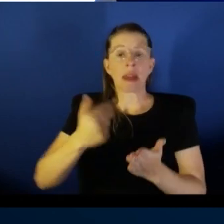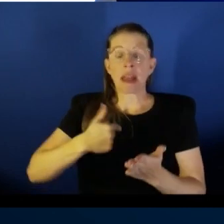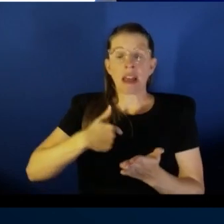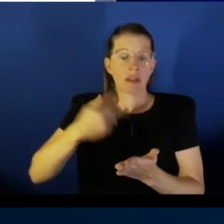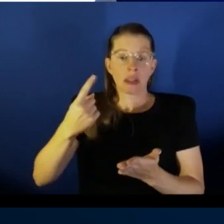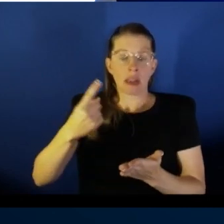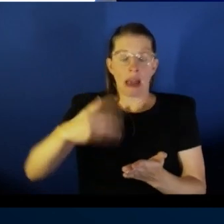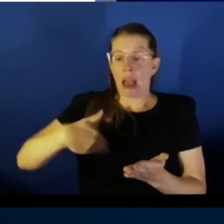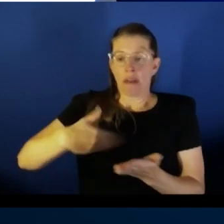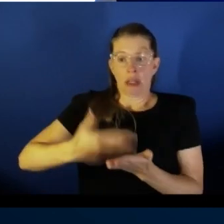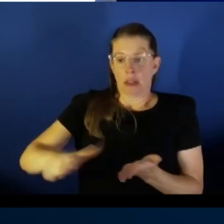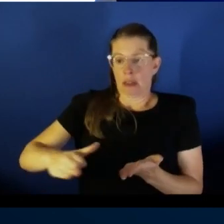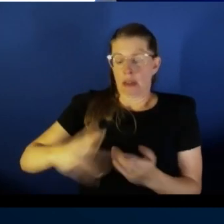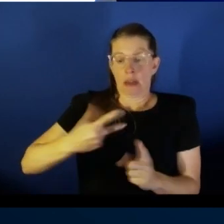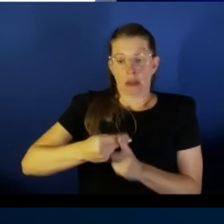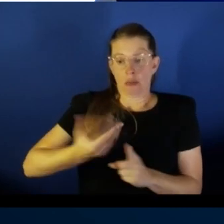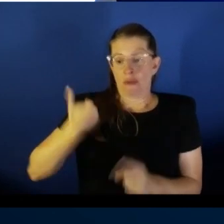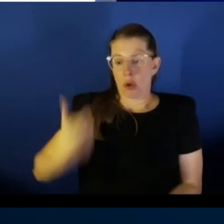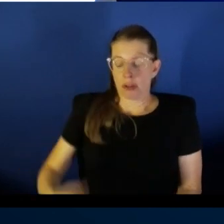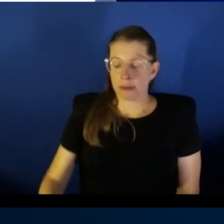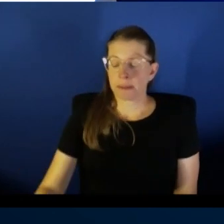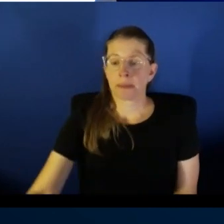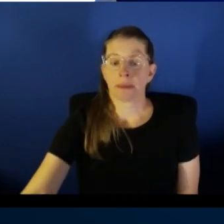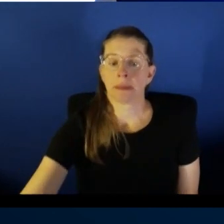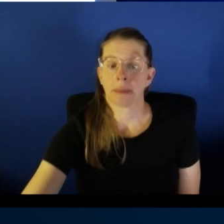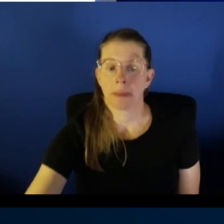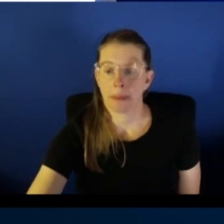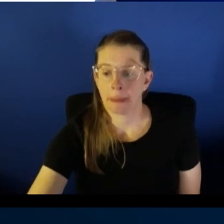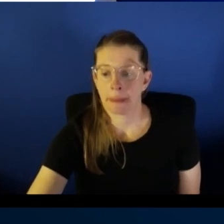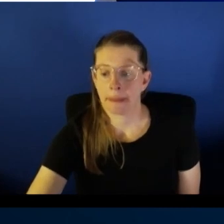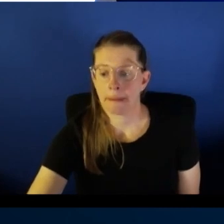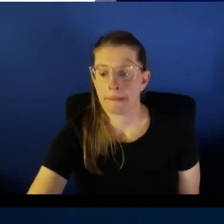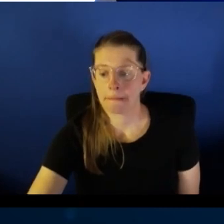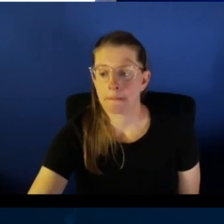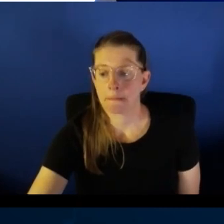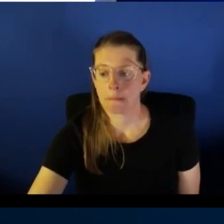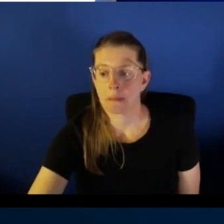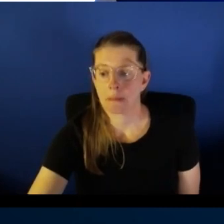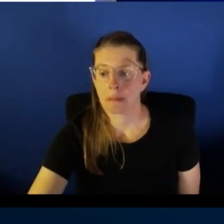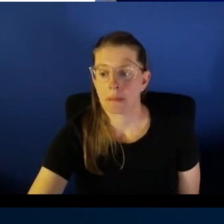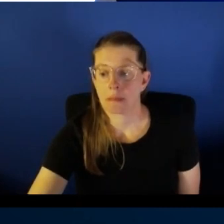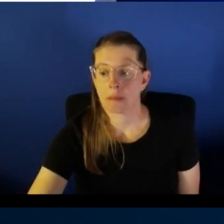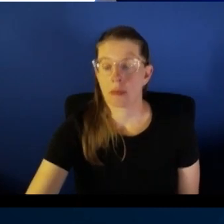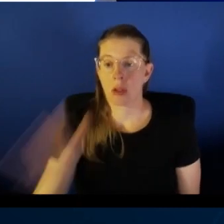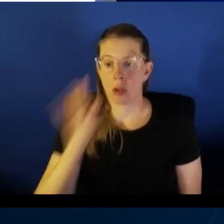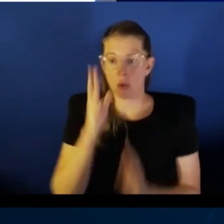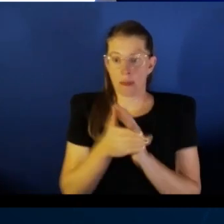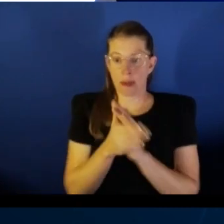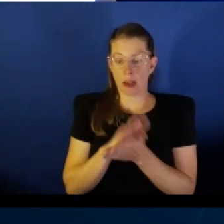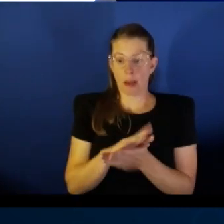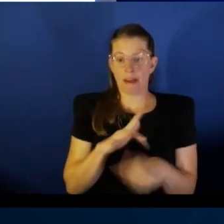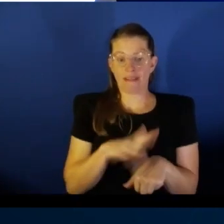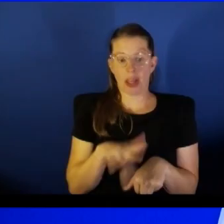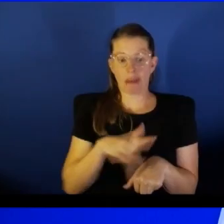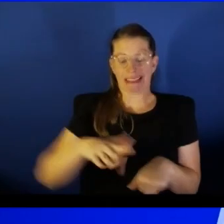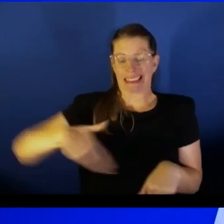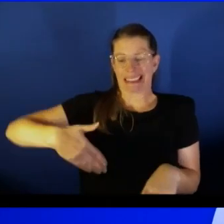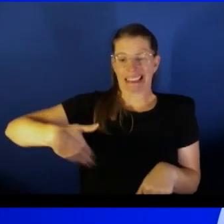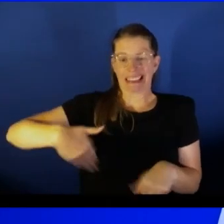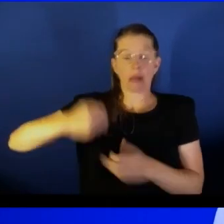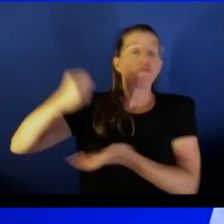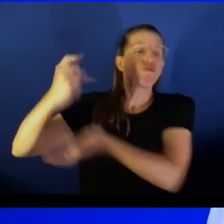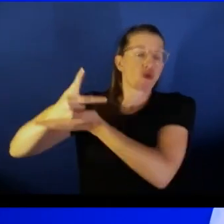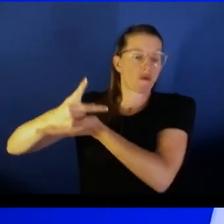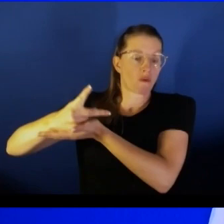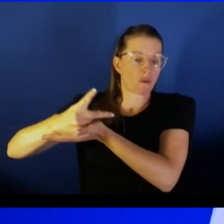hasn't had it before. If this is their first time being vaccinated. It will become available, but it's not yet. It's just approved, and I